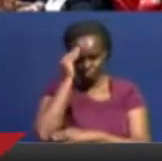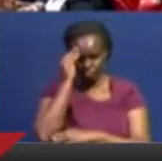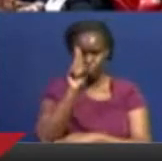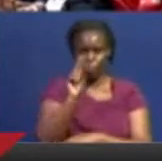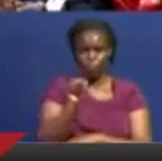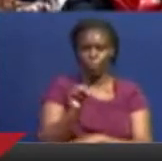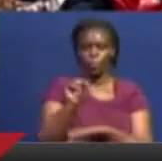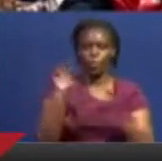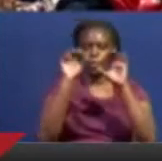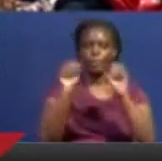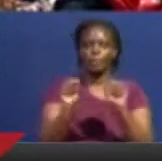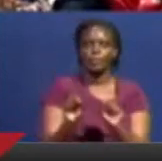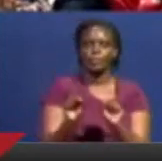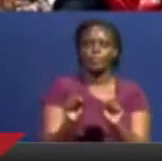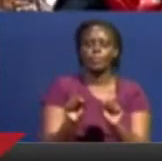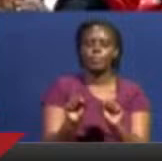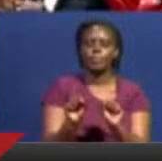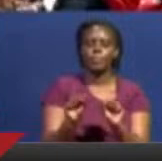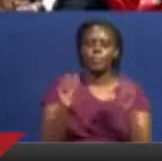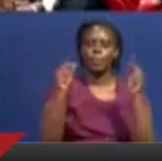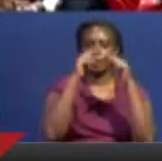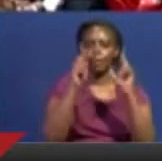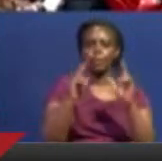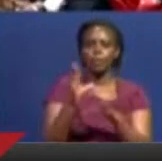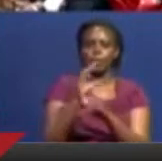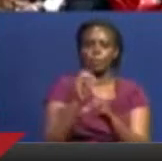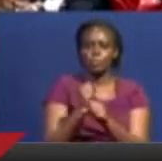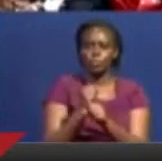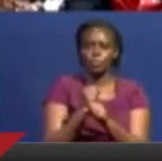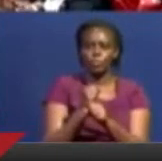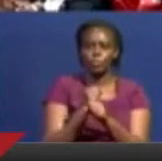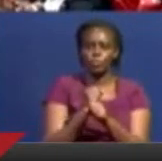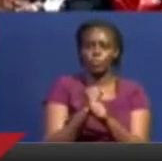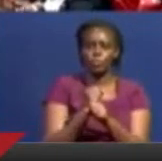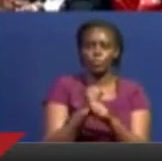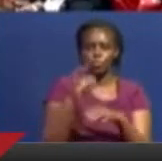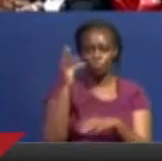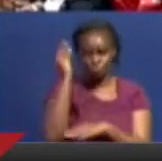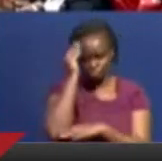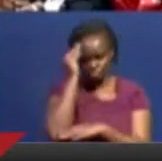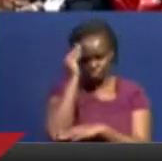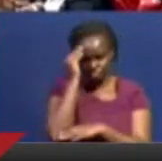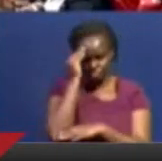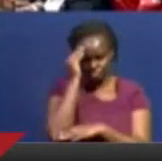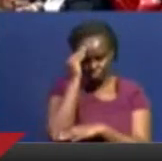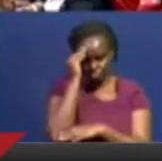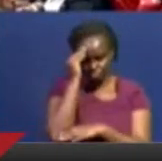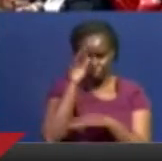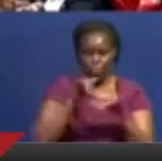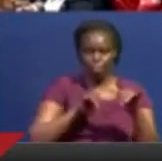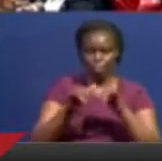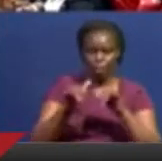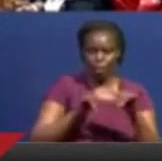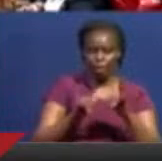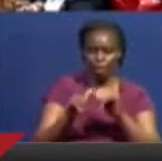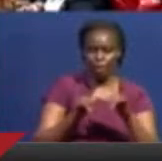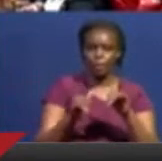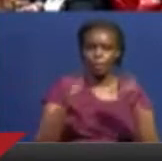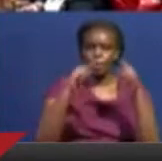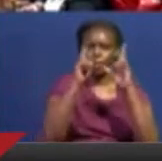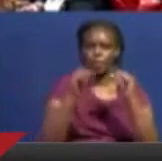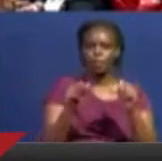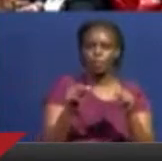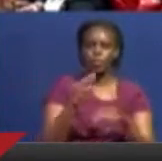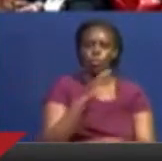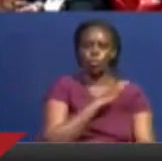United Nations System, the International Association for the Study on Forced Migration, the